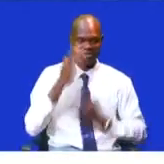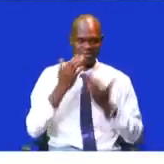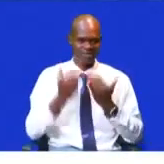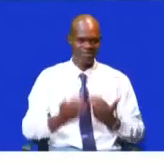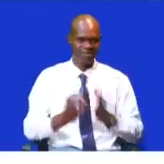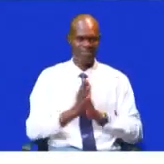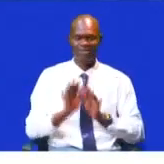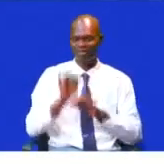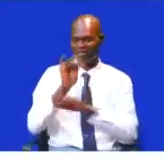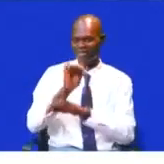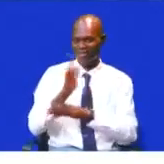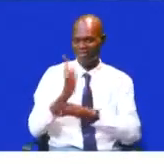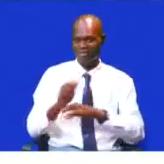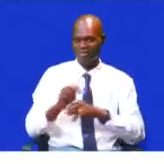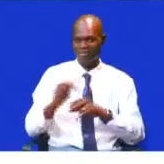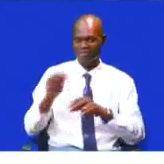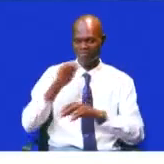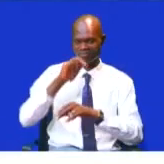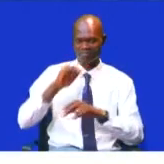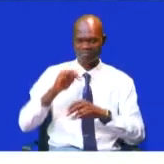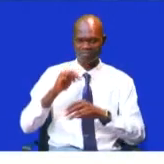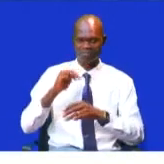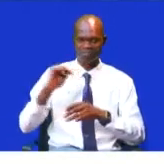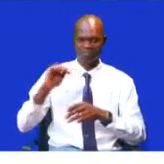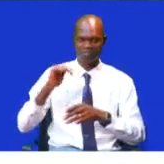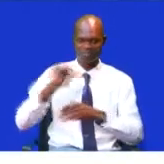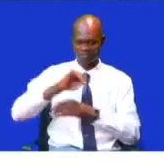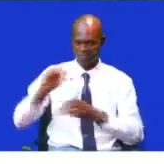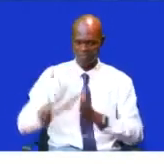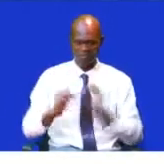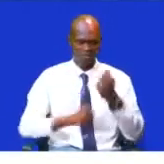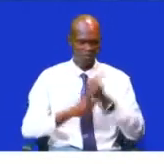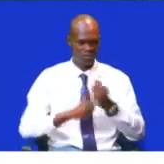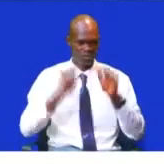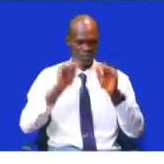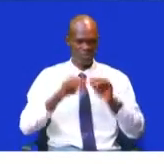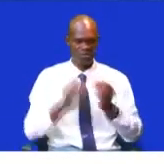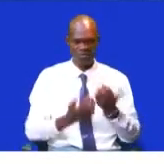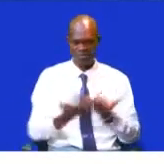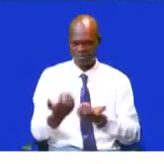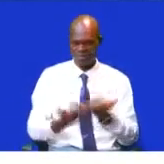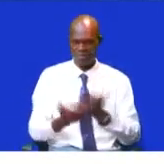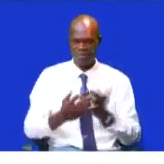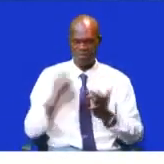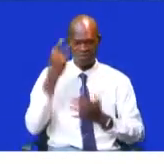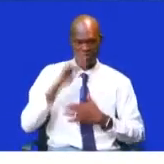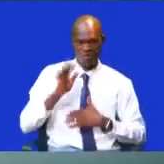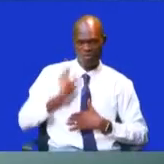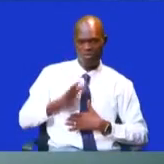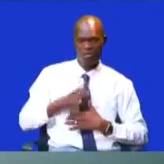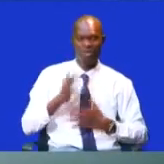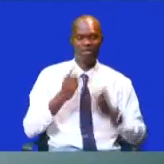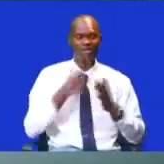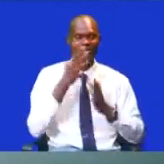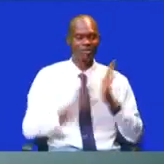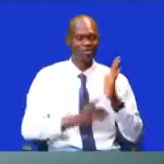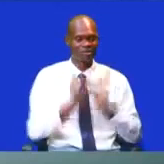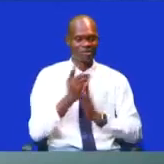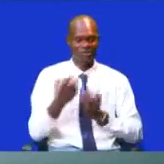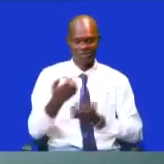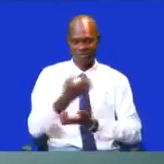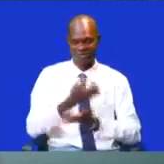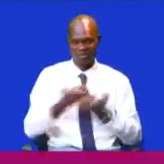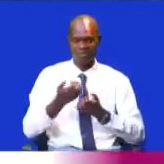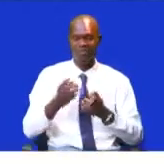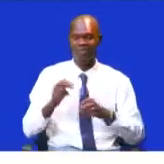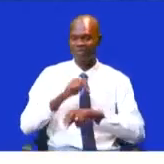to okwayo tend kaunti noero mondo osir pur manoero mar ohala ne mine kagiwacho ni dongruok mar uchumi ma pacho